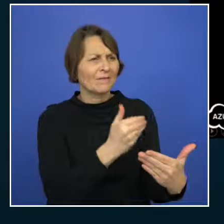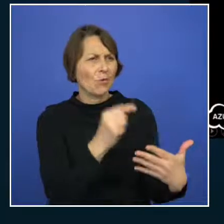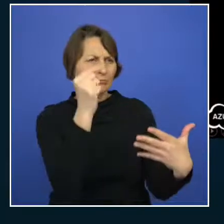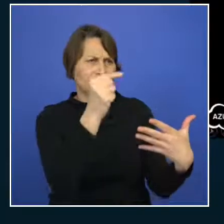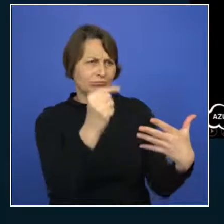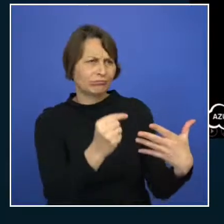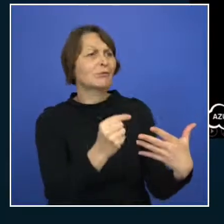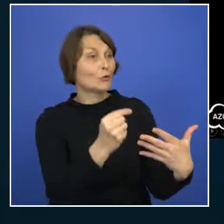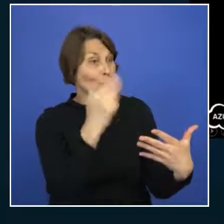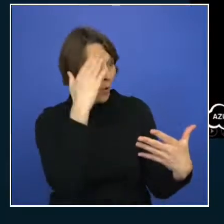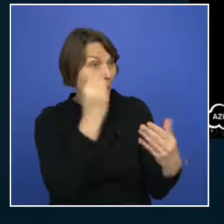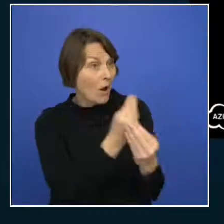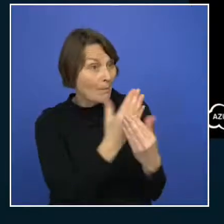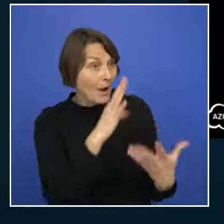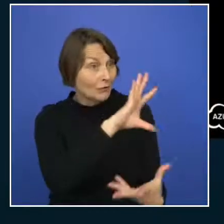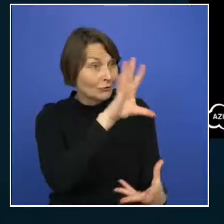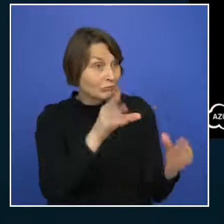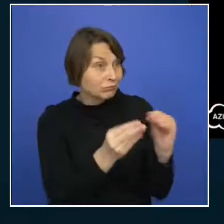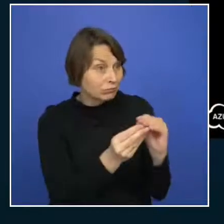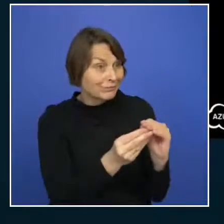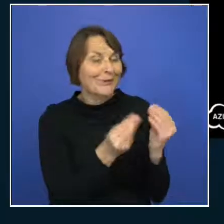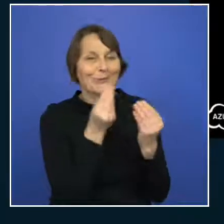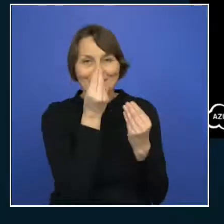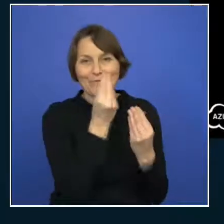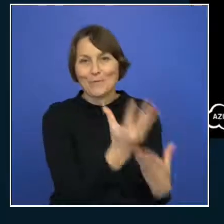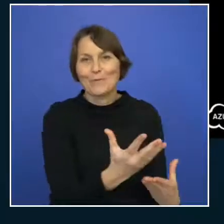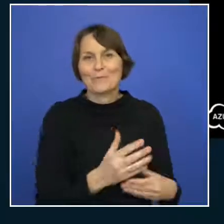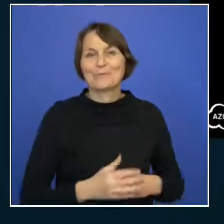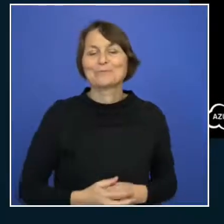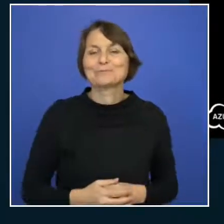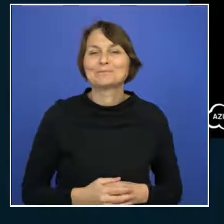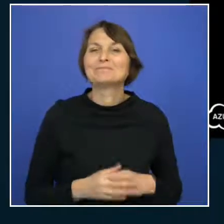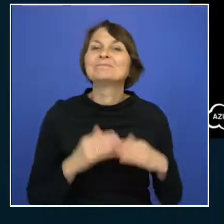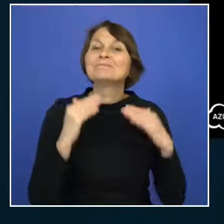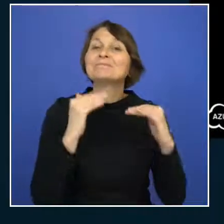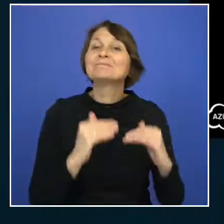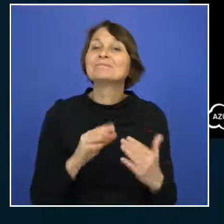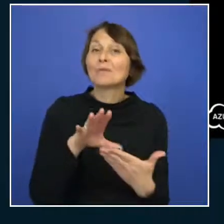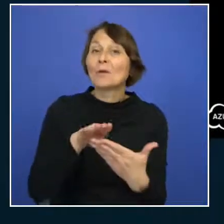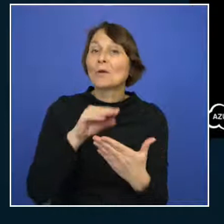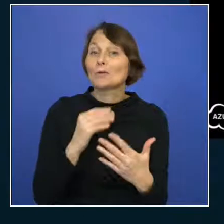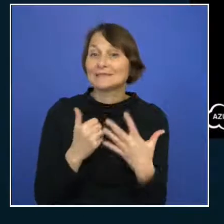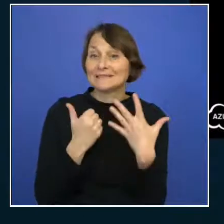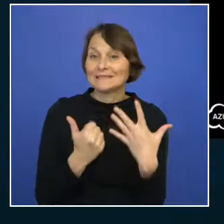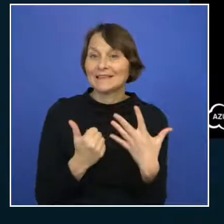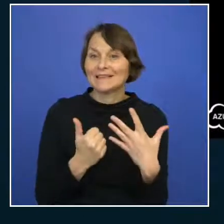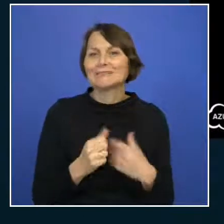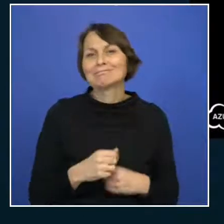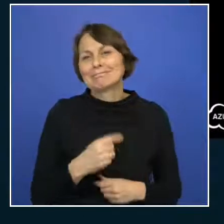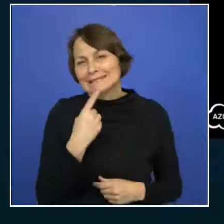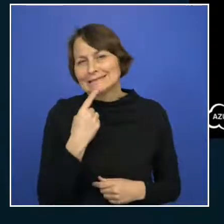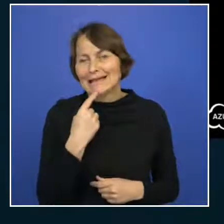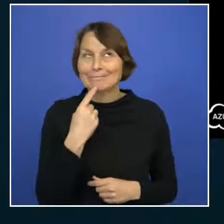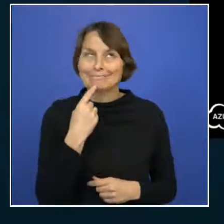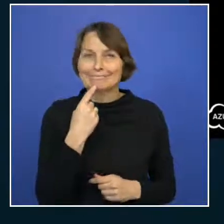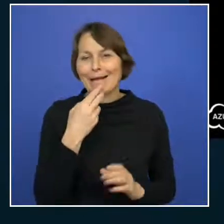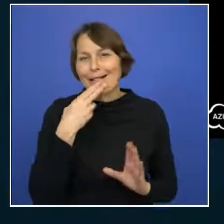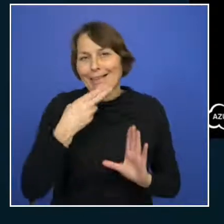services. And lesson 6, the 4S. I called it the 4S